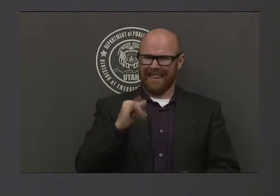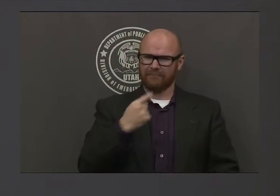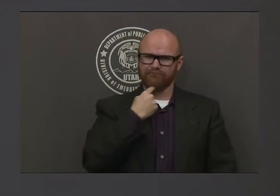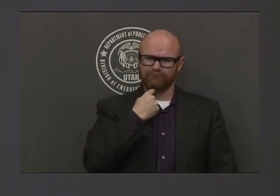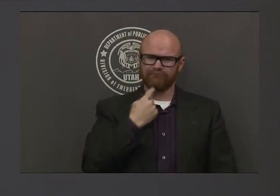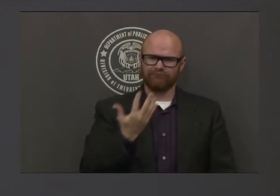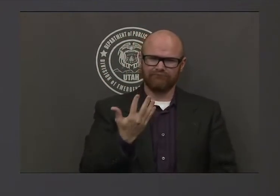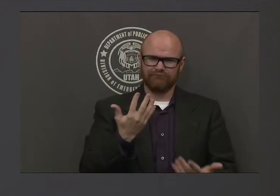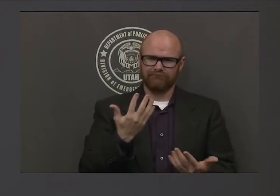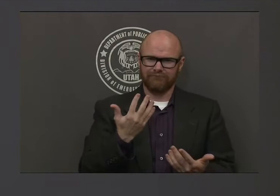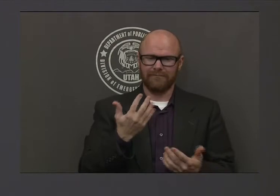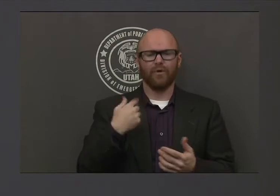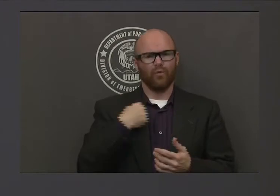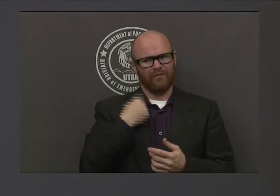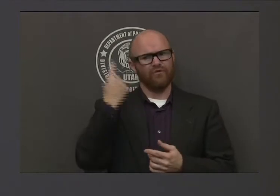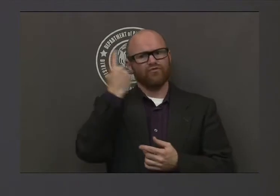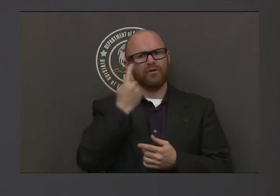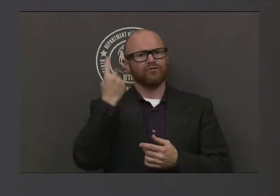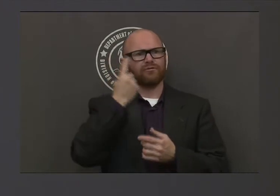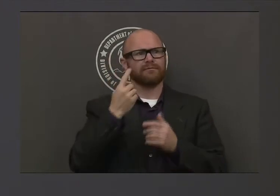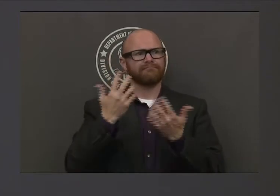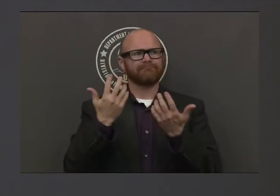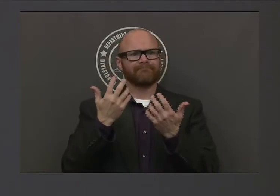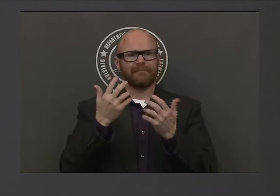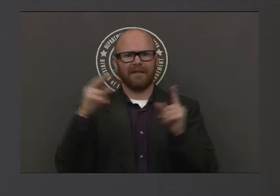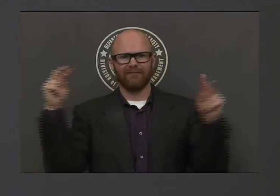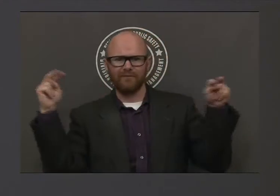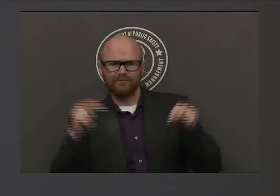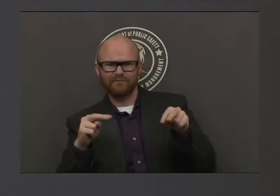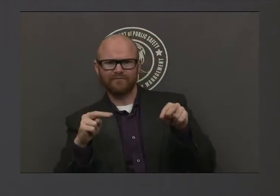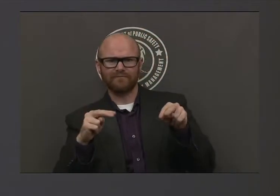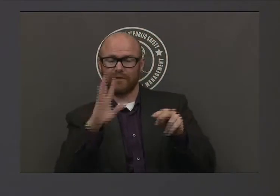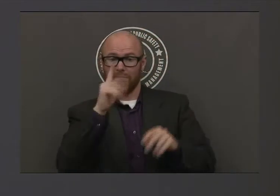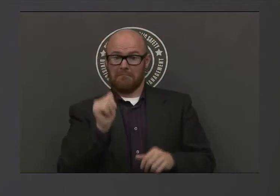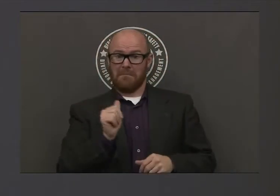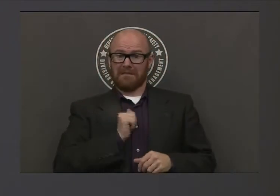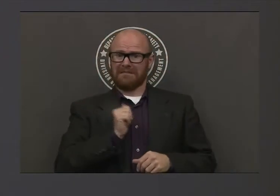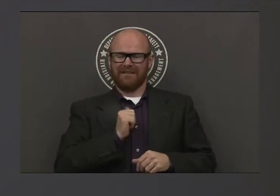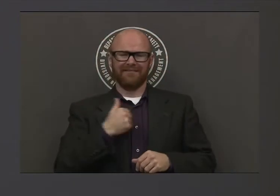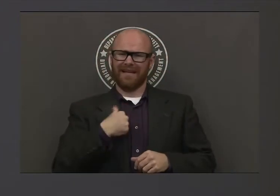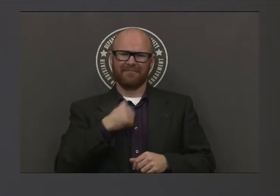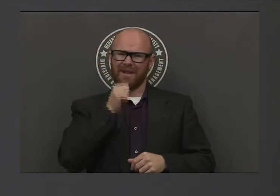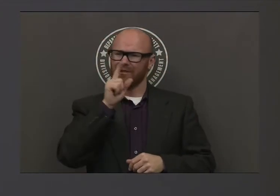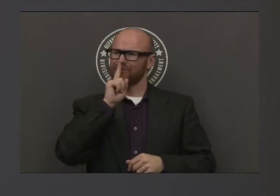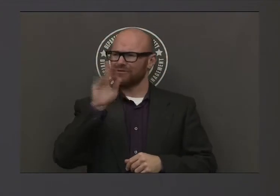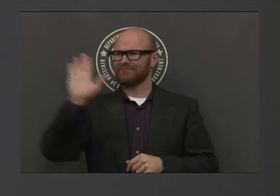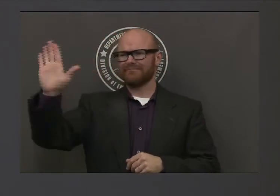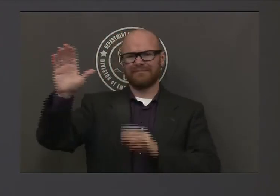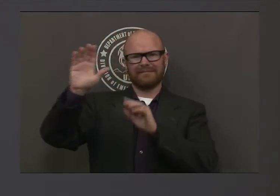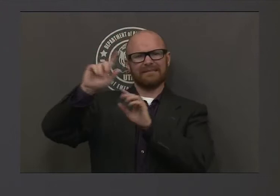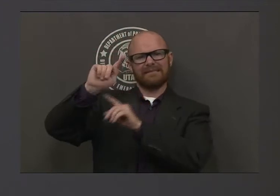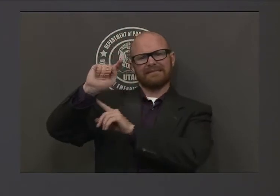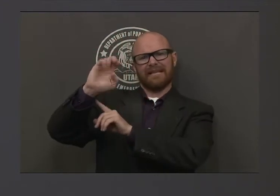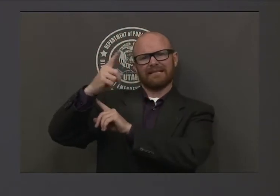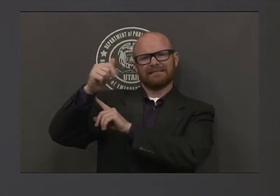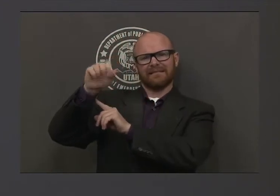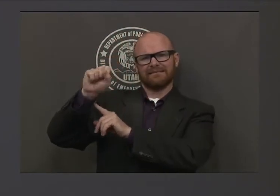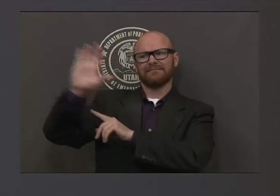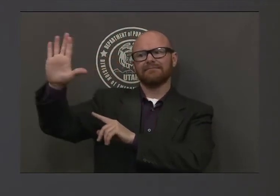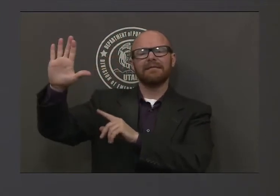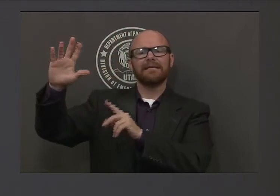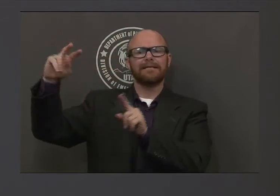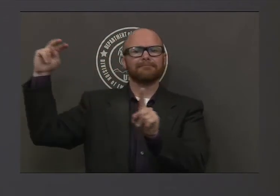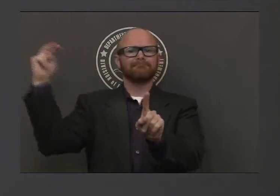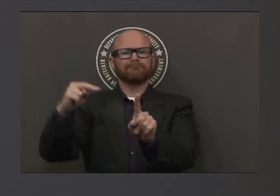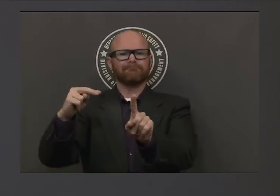We've wondered about standing. I don't know that I understand how Texas has standing in this case